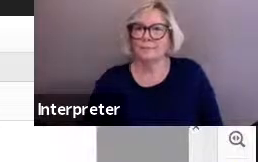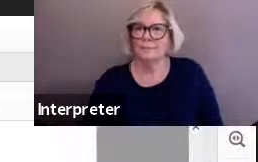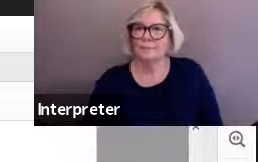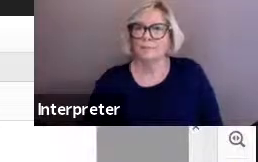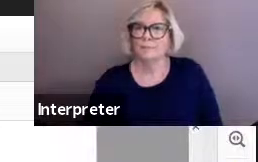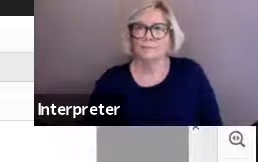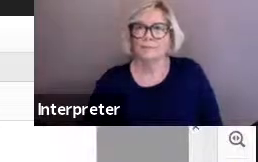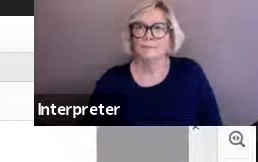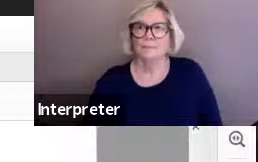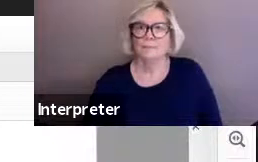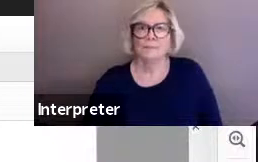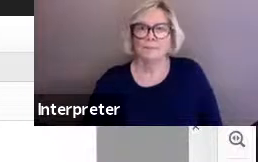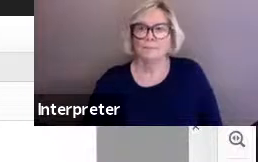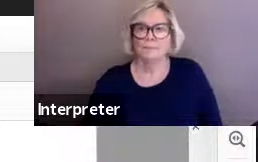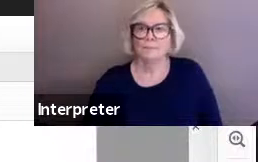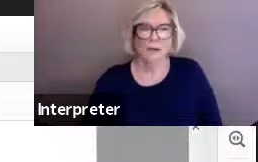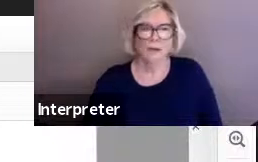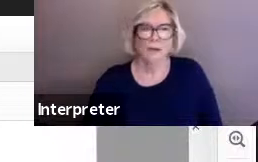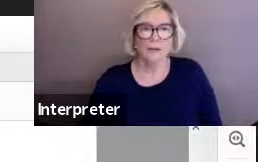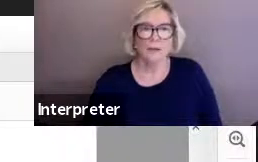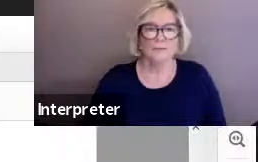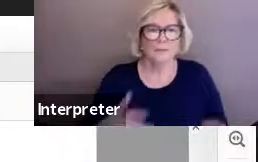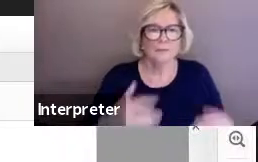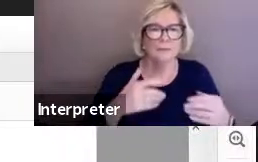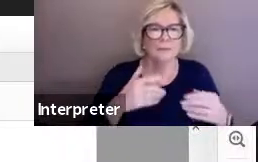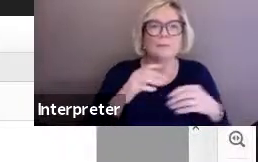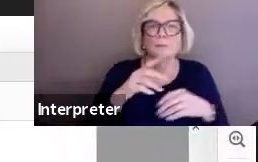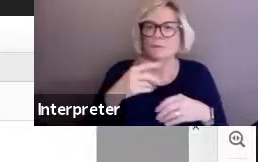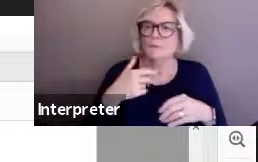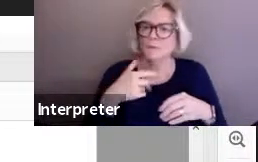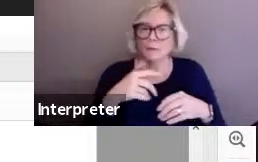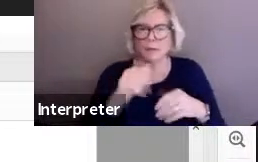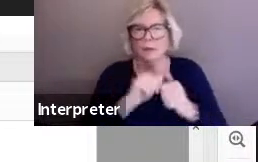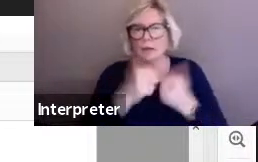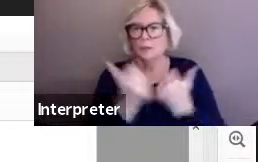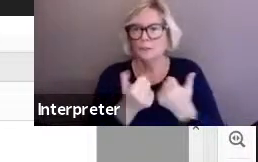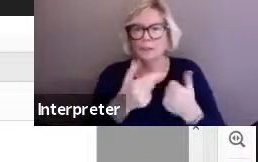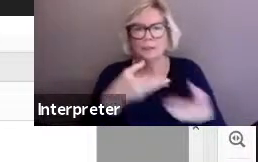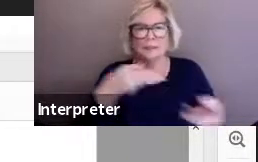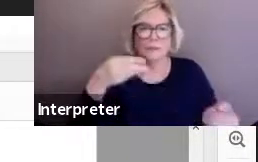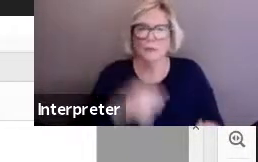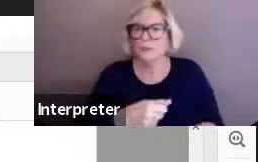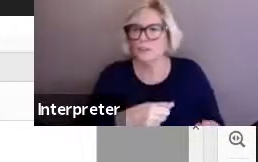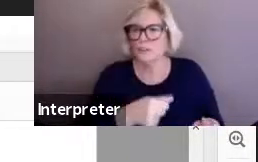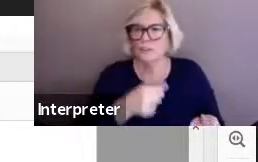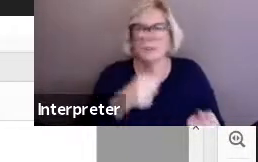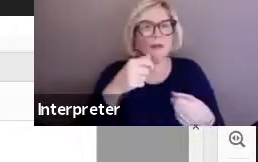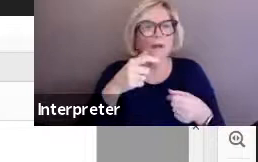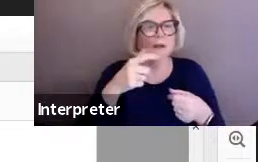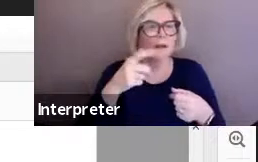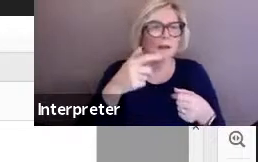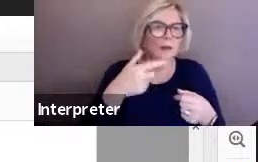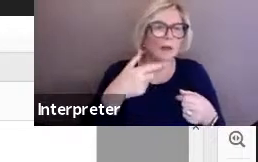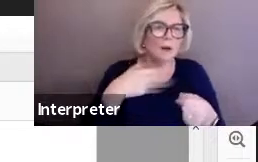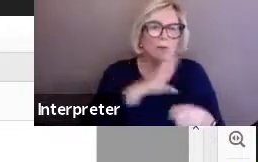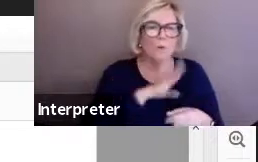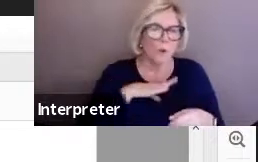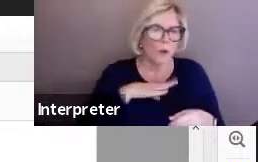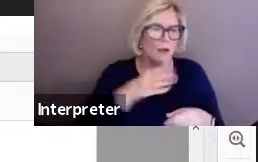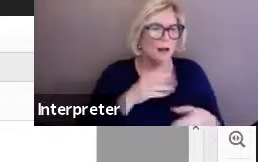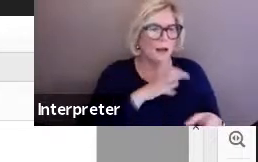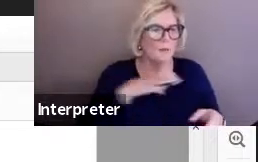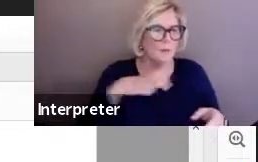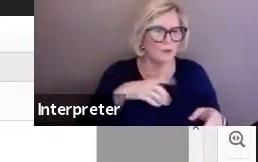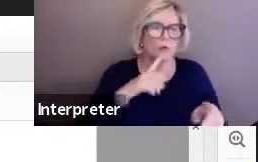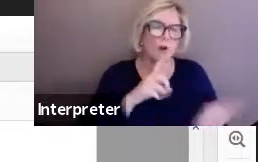Excellent. So we were here looking at the overall agency's expenditures. Again, by and large, the boards and commissions are